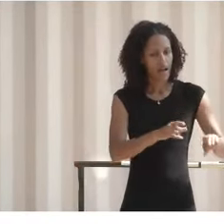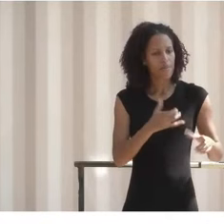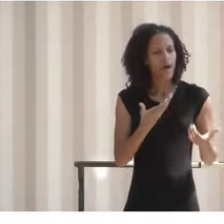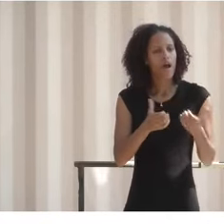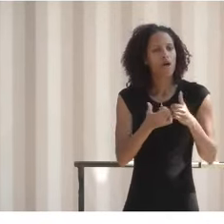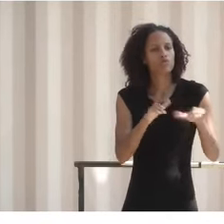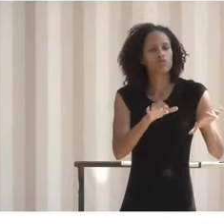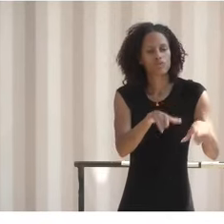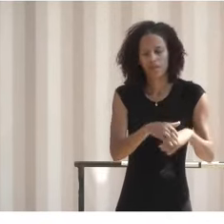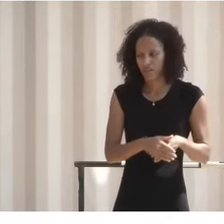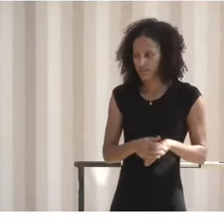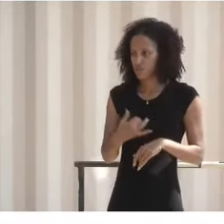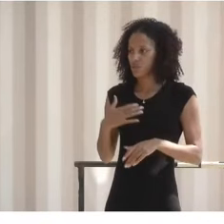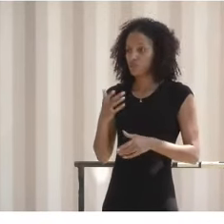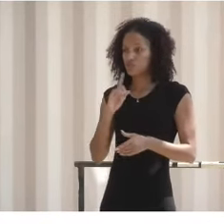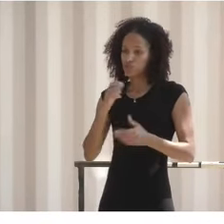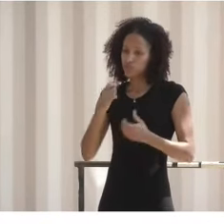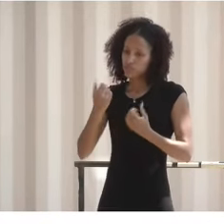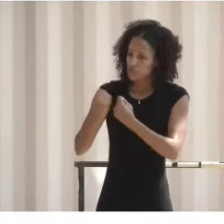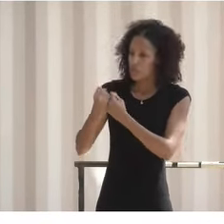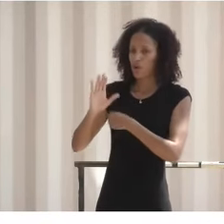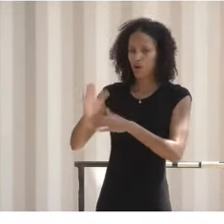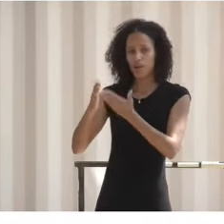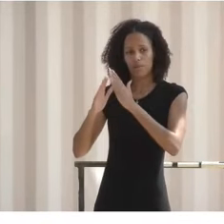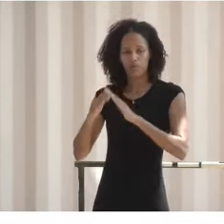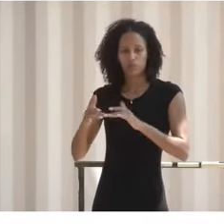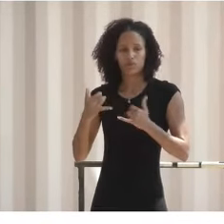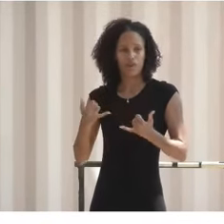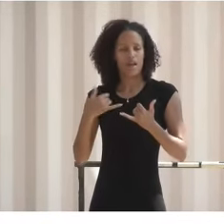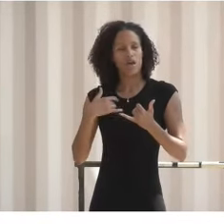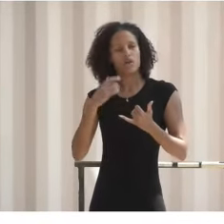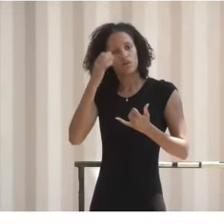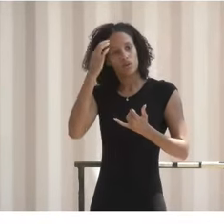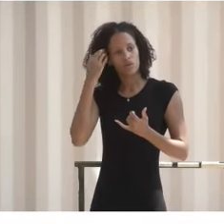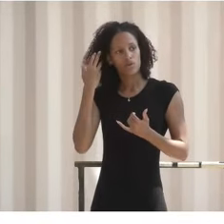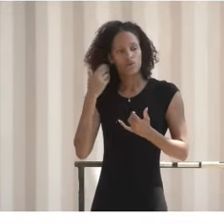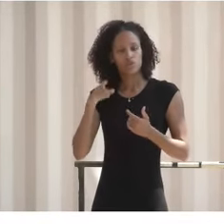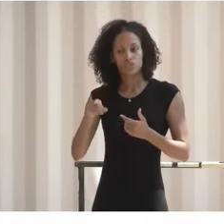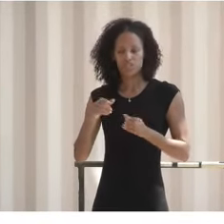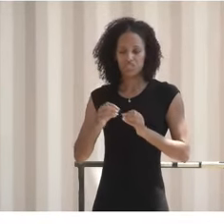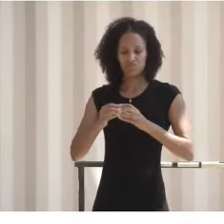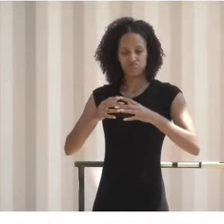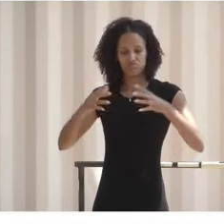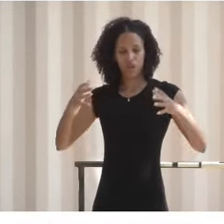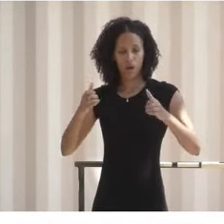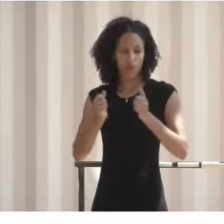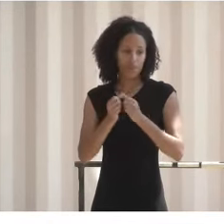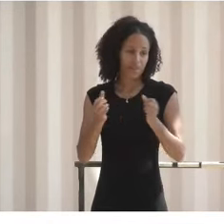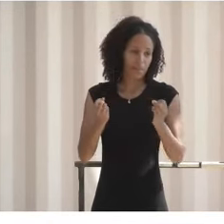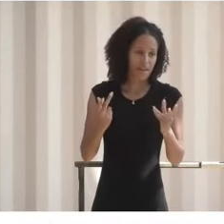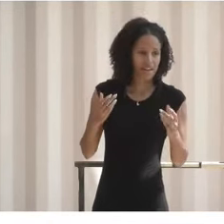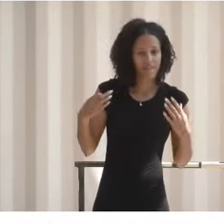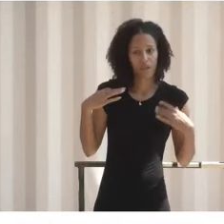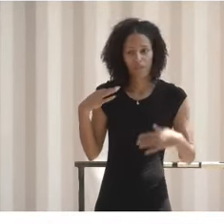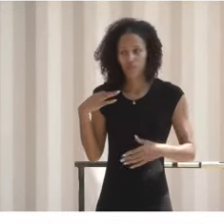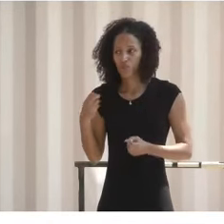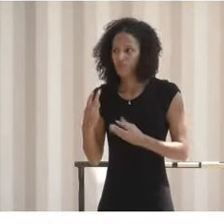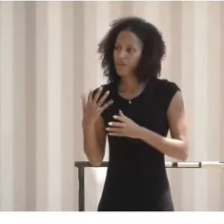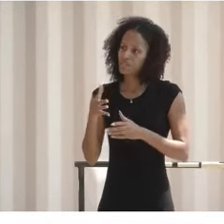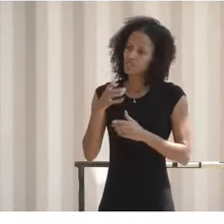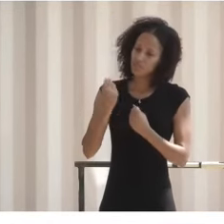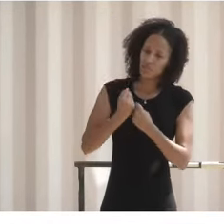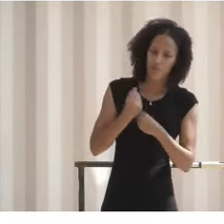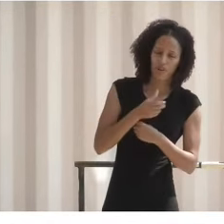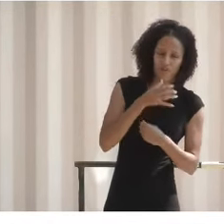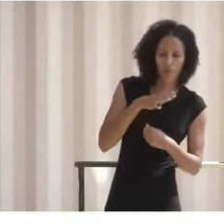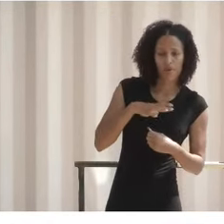knew her neighbors and her neighborhood. And she's launched, with many volunteers and many other supportive women and